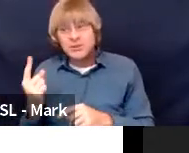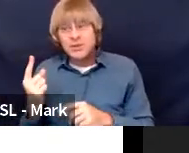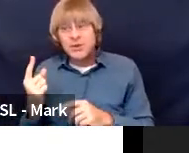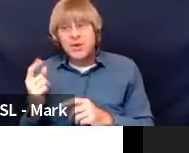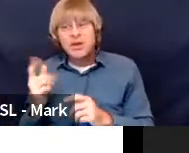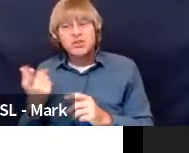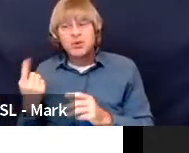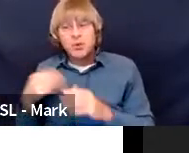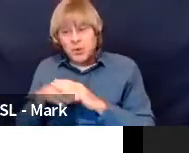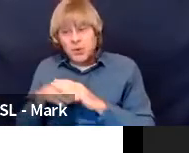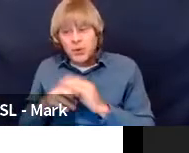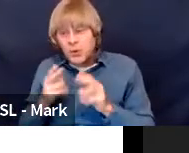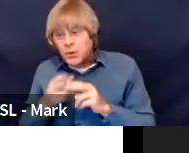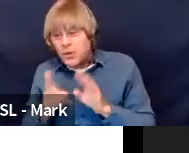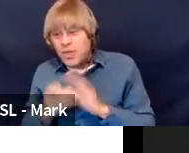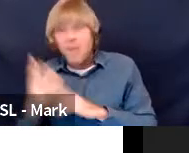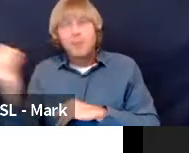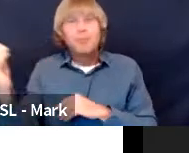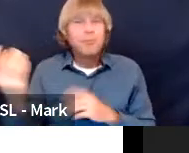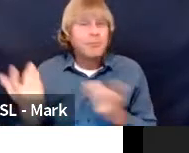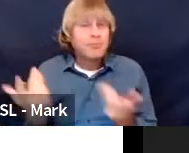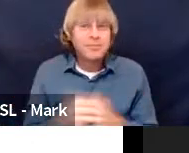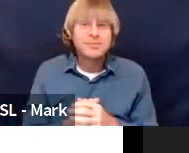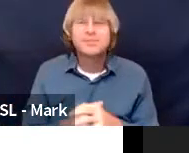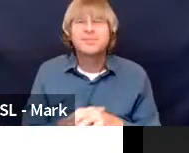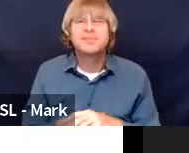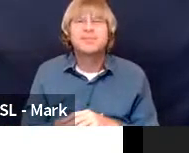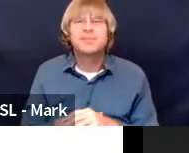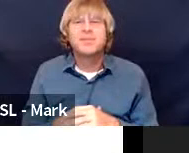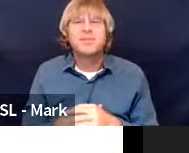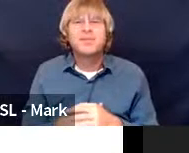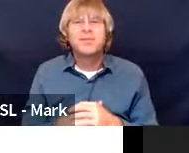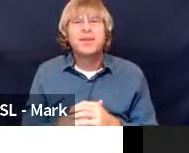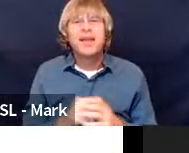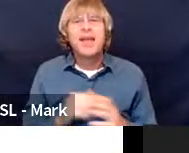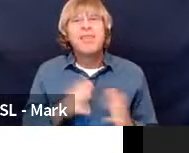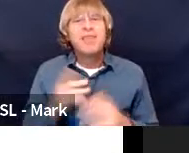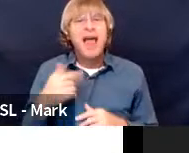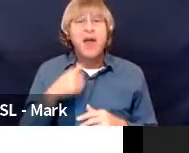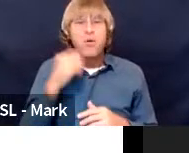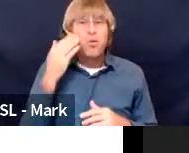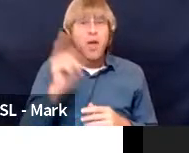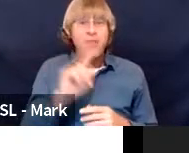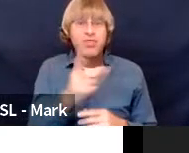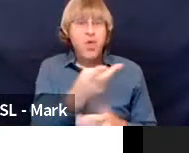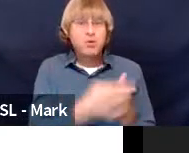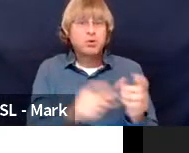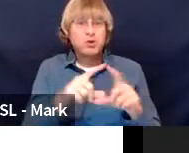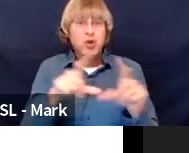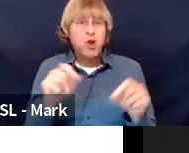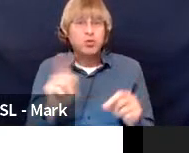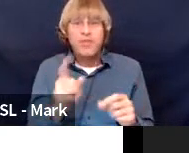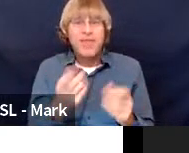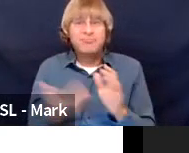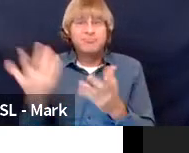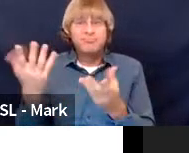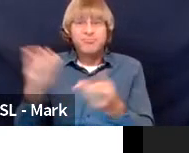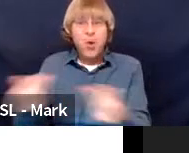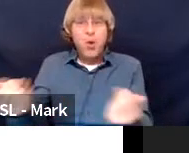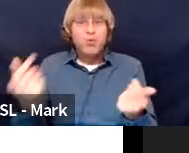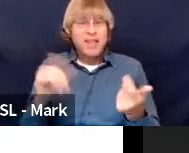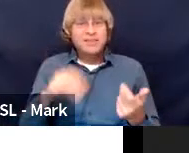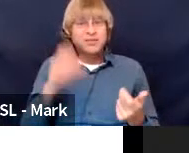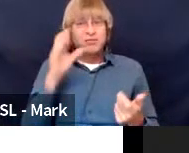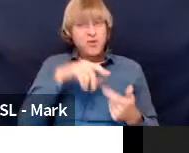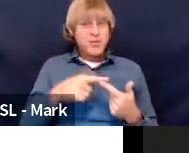passes through and just makes their card and just goes about their day. And then I don't even know where those cards go. That's really funny to